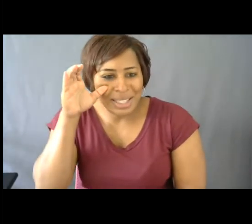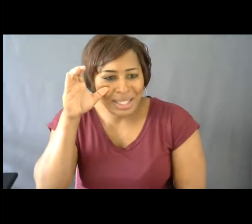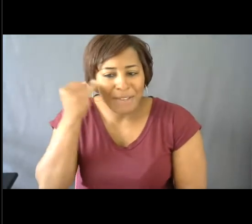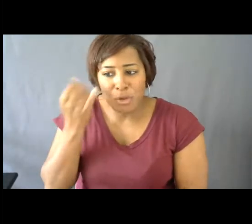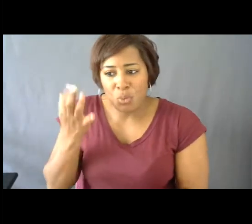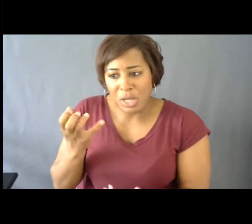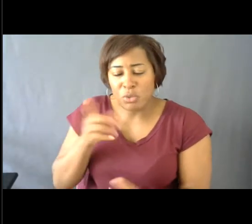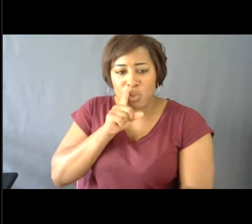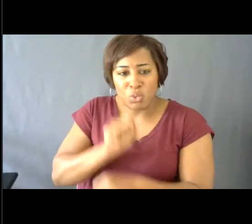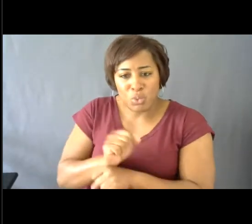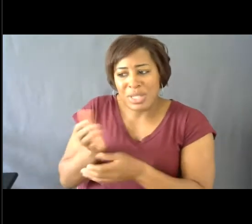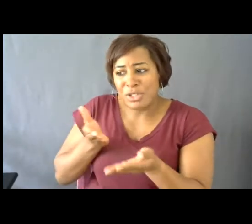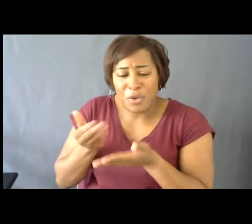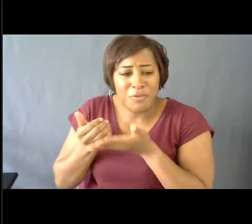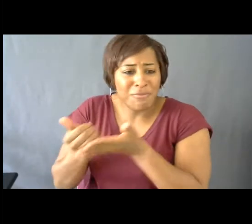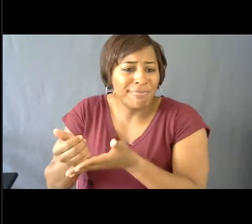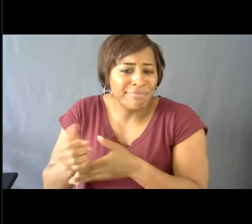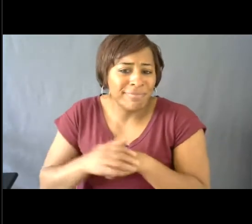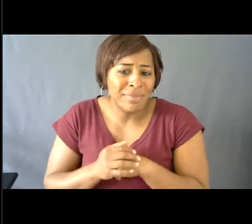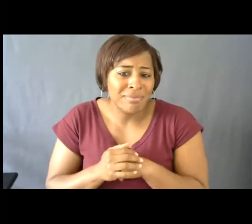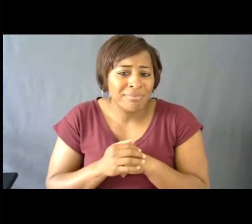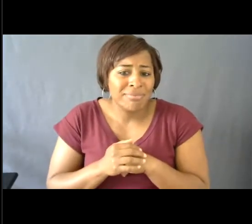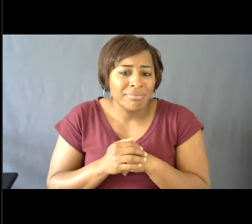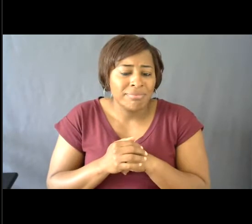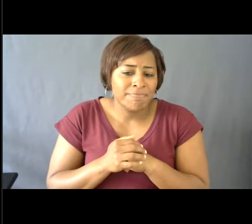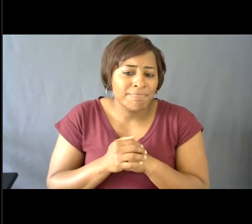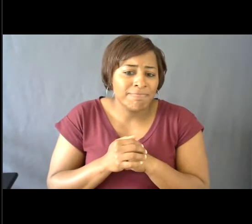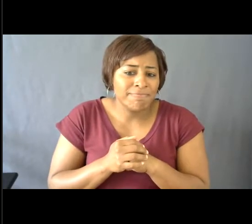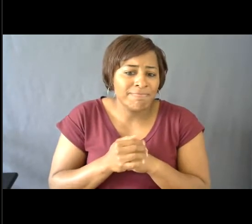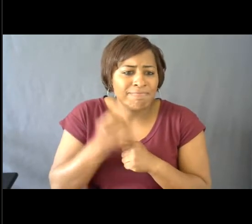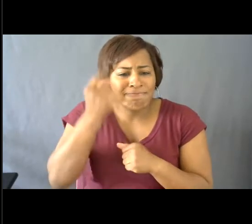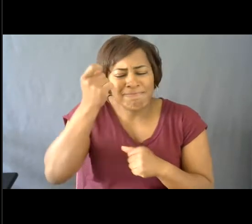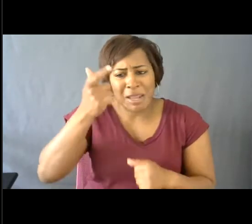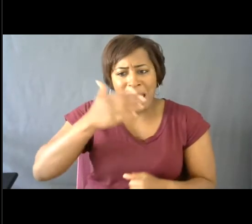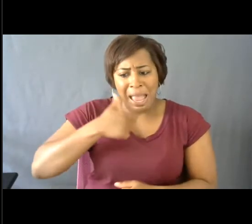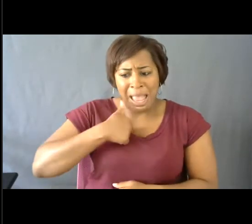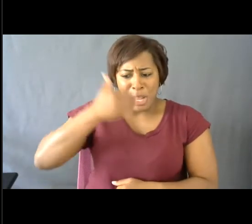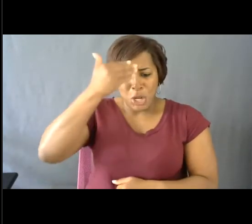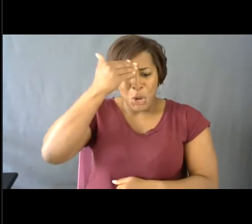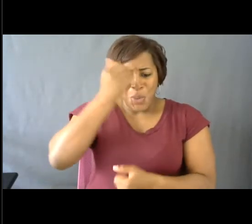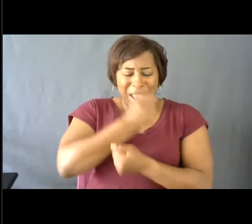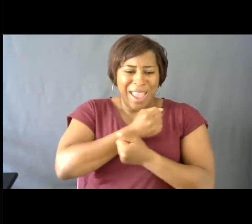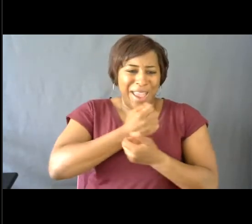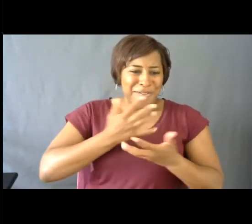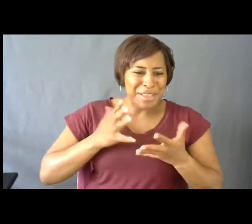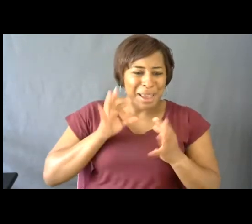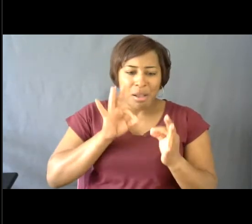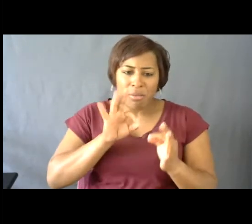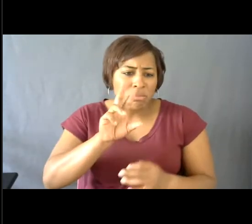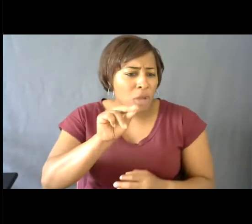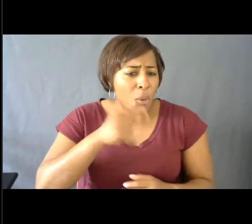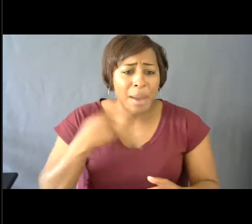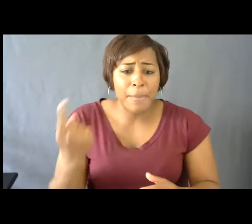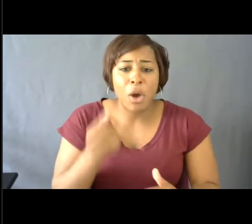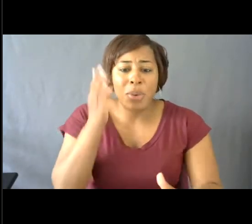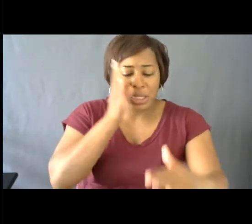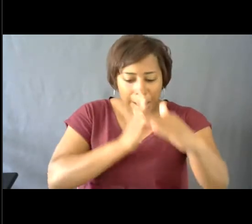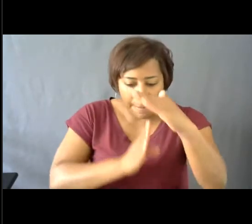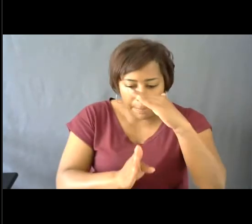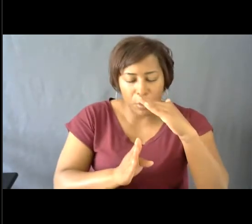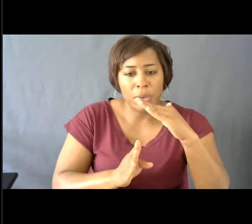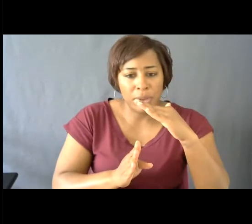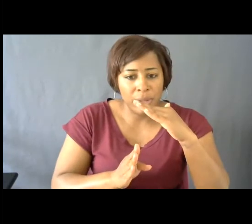know the best stuff to maybe put on a slide. So I always am humble and say, so,